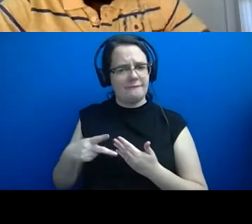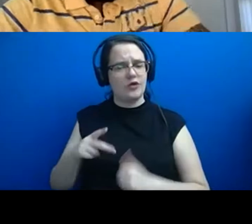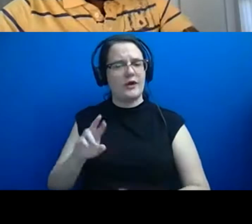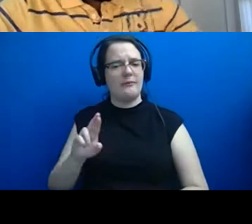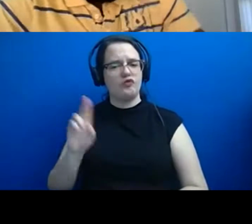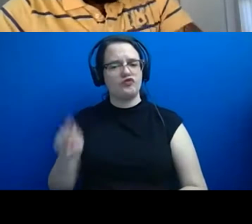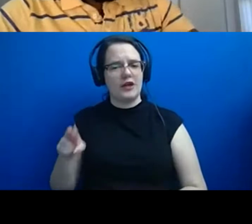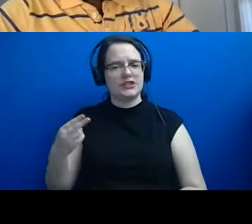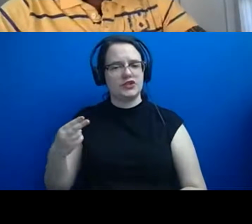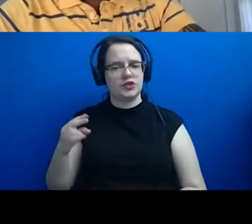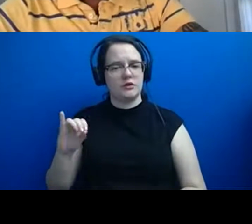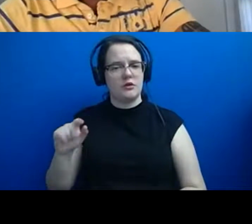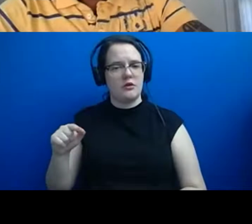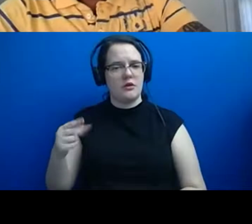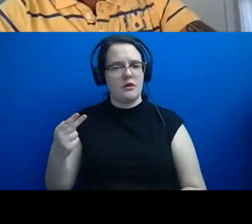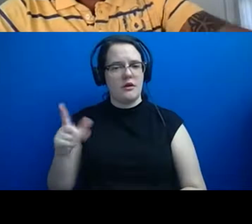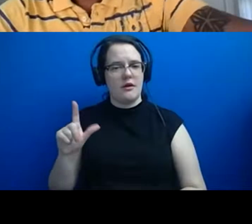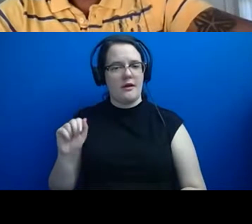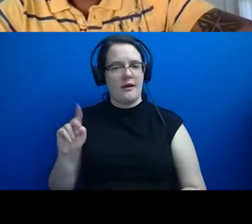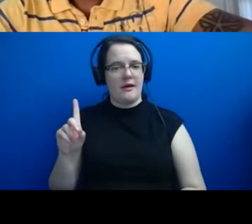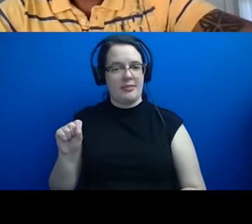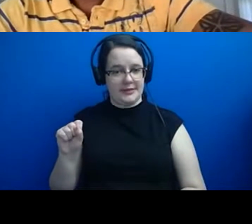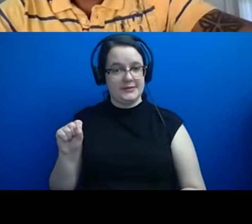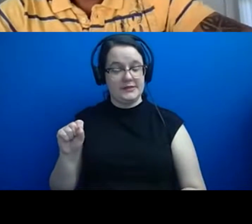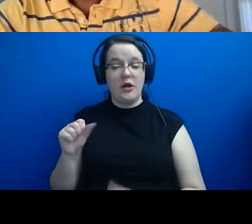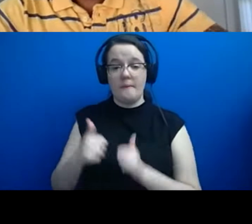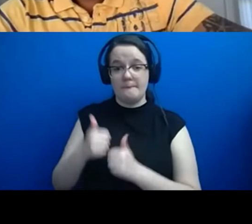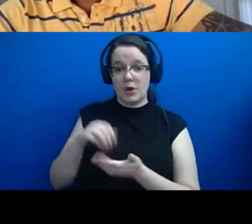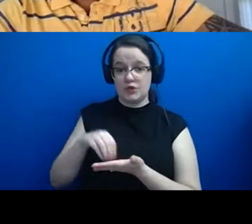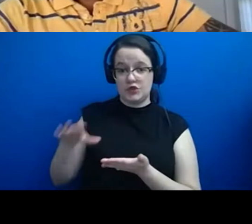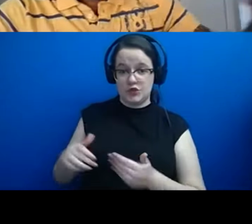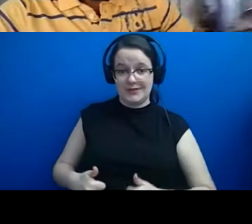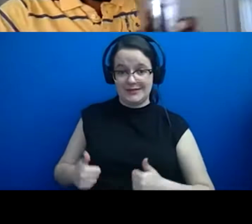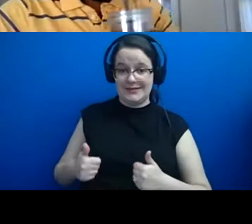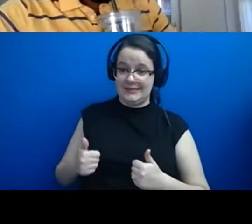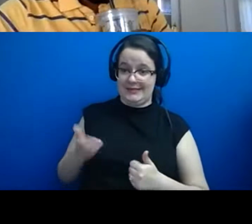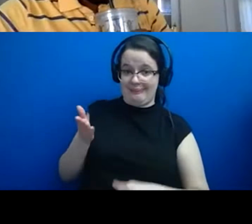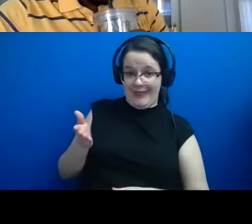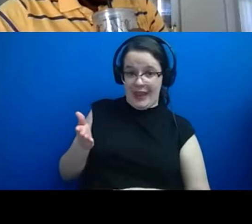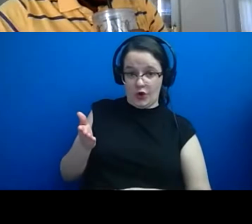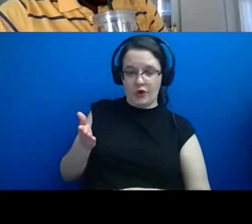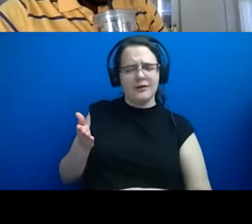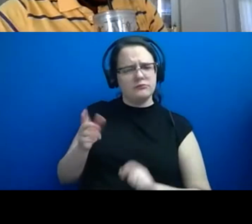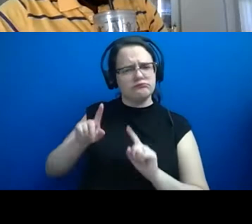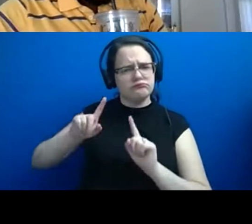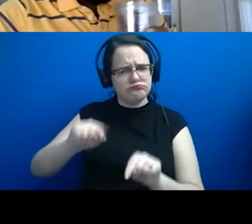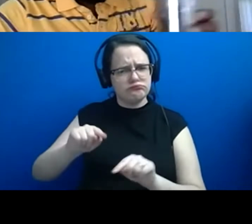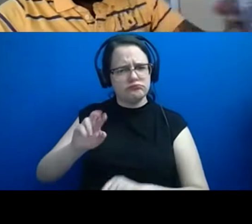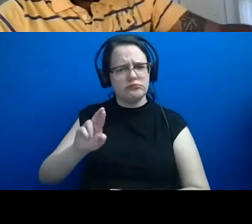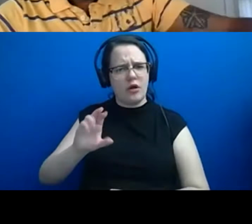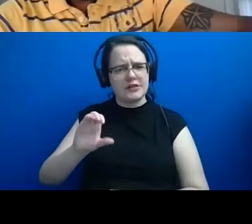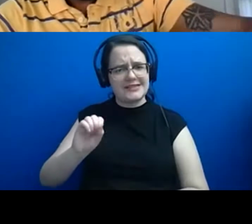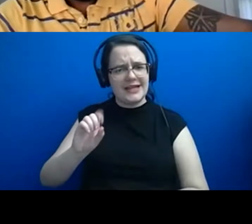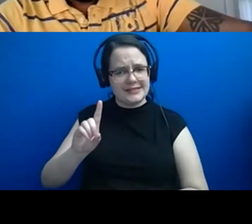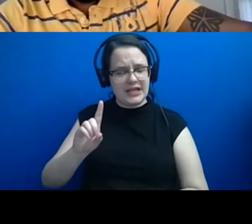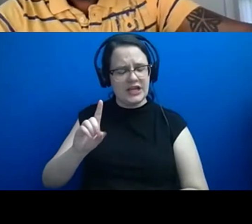Highlands. And majority of those students that reside within that complex attend RCSD, and we're really looking forward to be